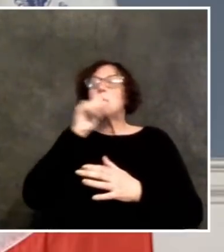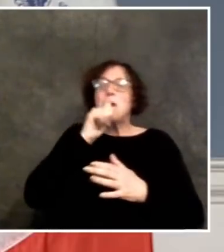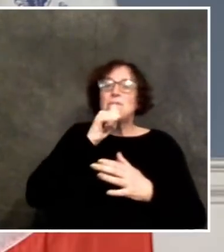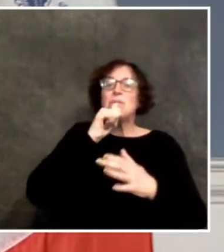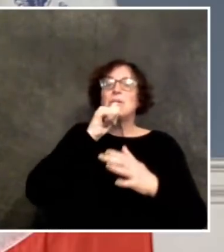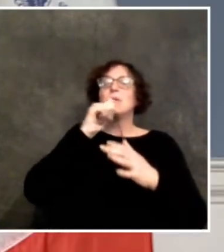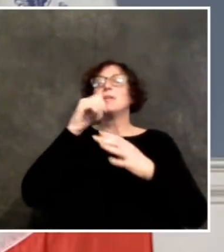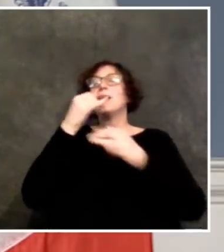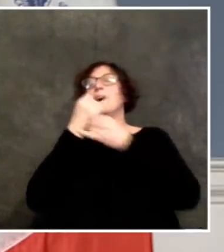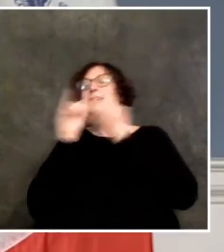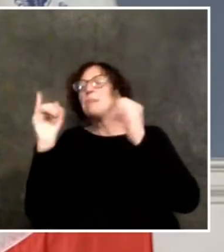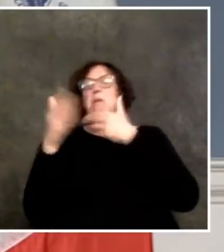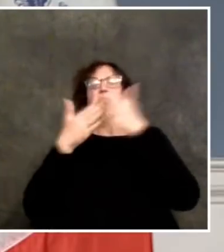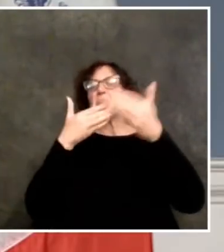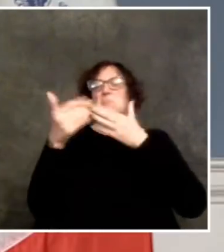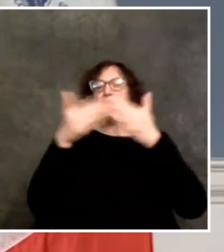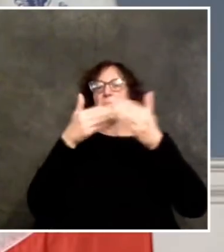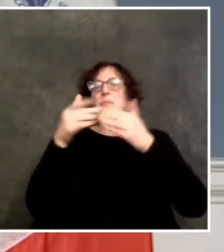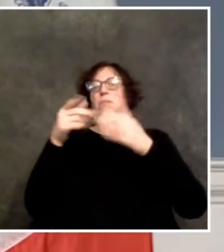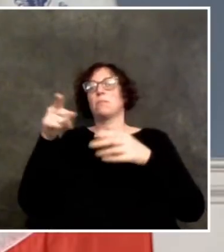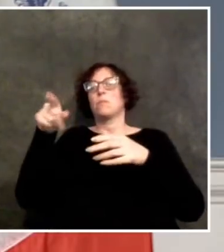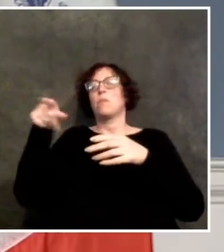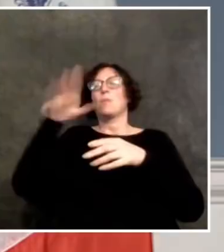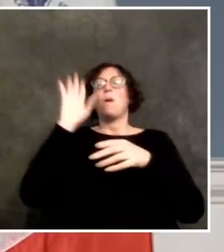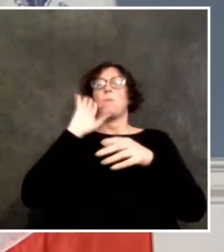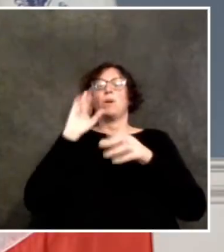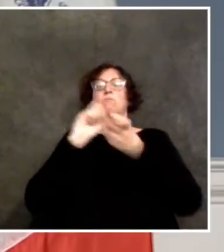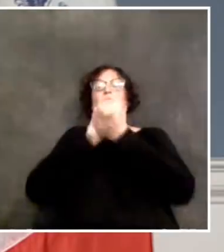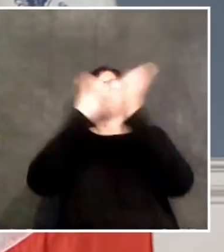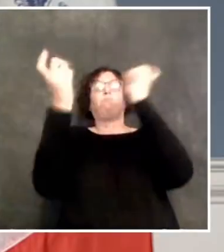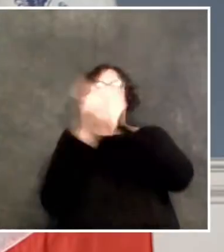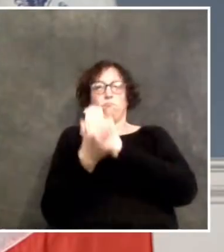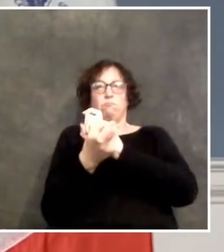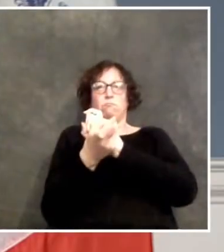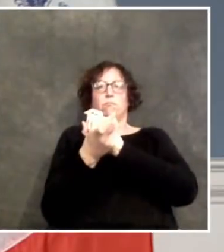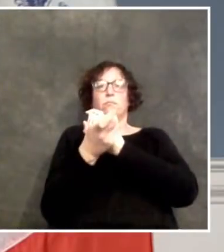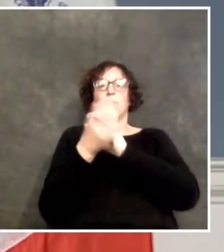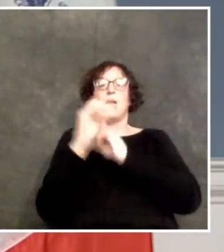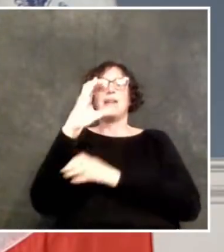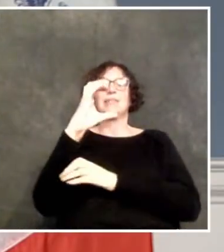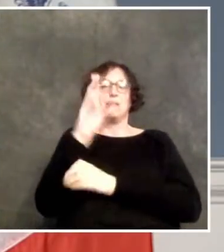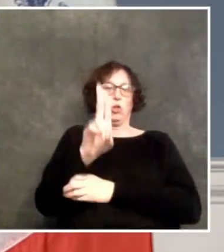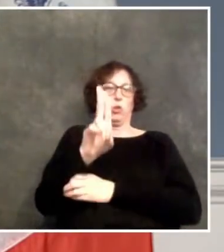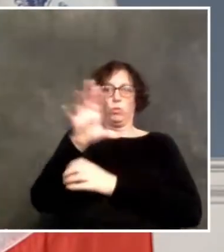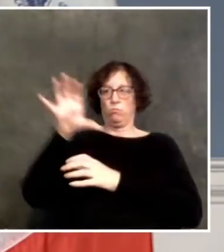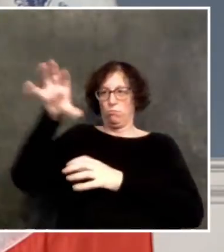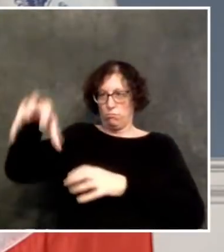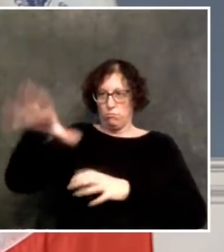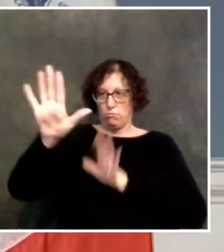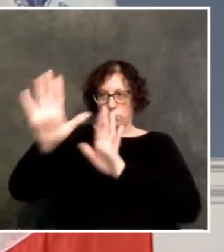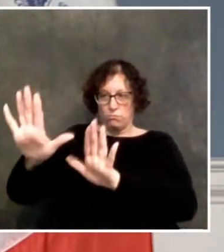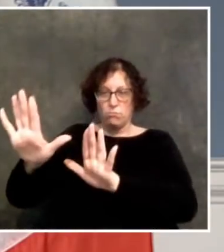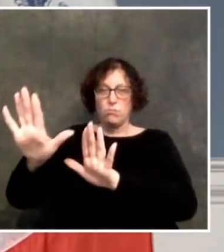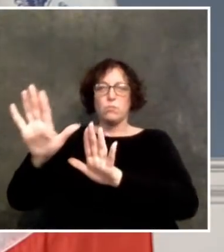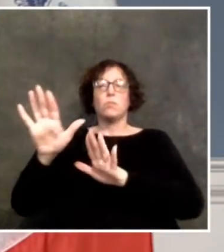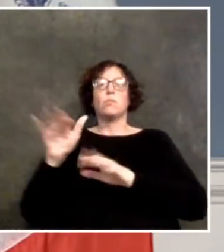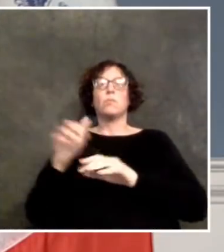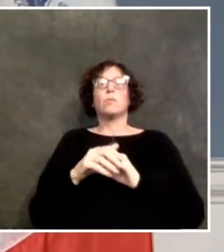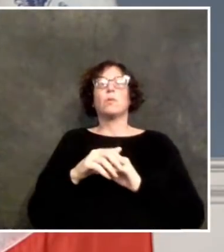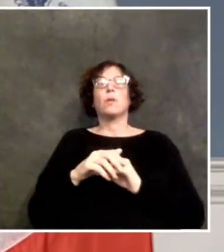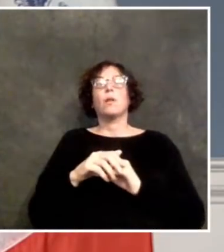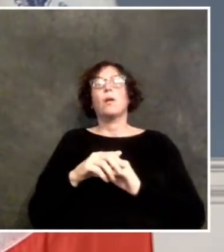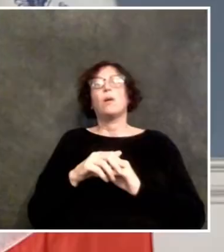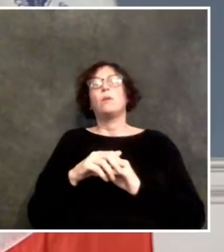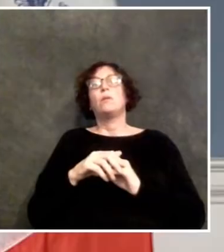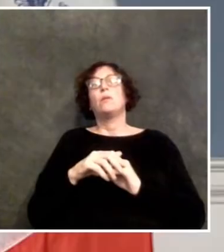initially about 20,000 beds, but with the order to build out capacity by 50%, it means almost